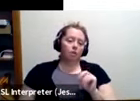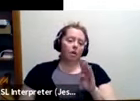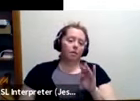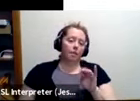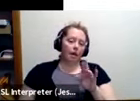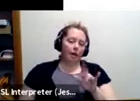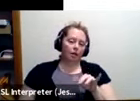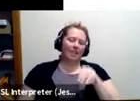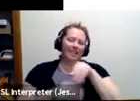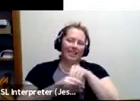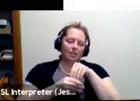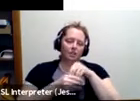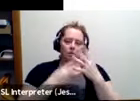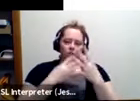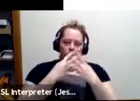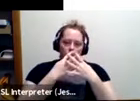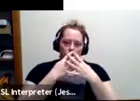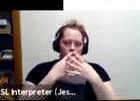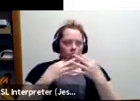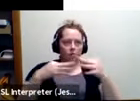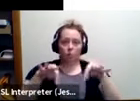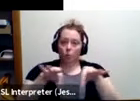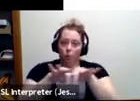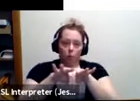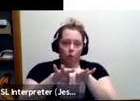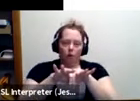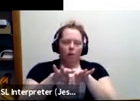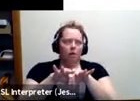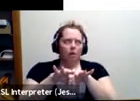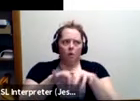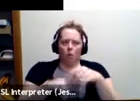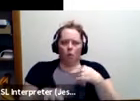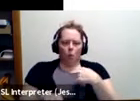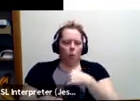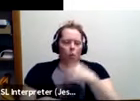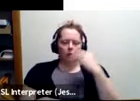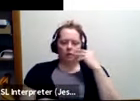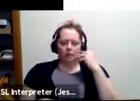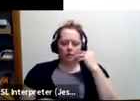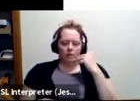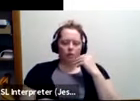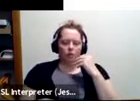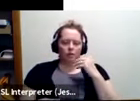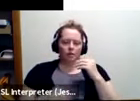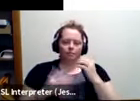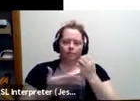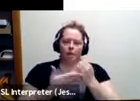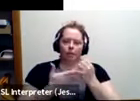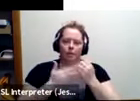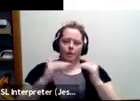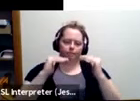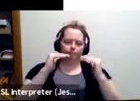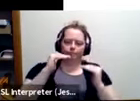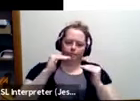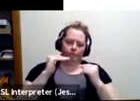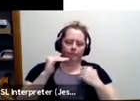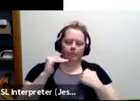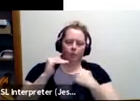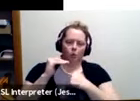inside the jails. We are faced with economic disadvantages that put us in situations to survive.